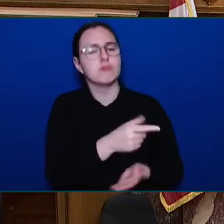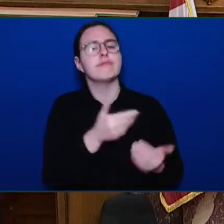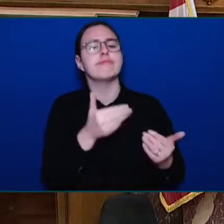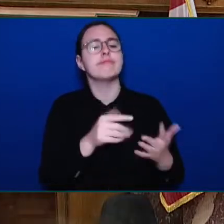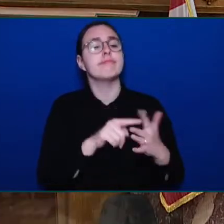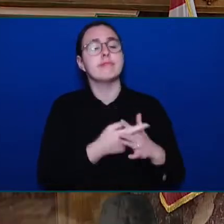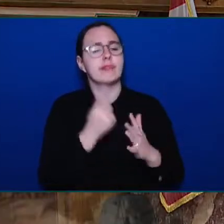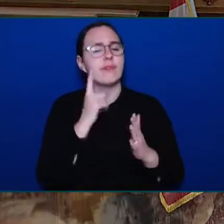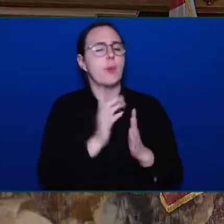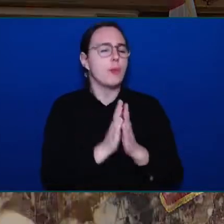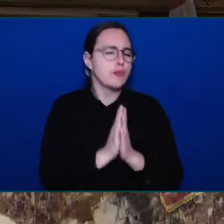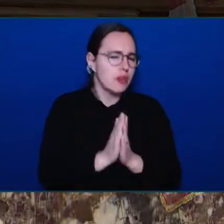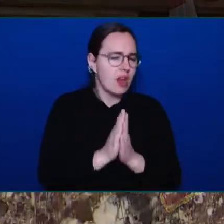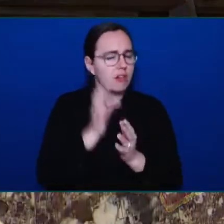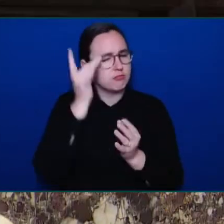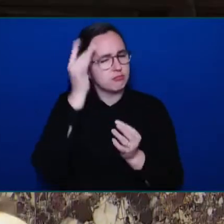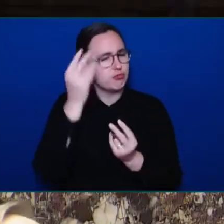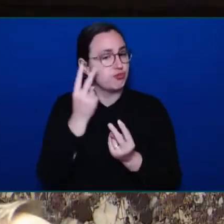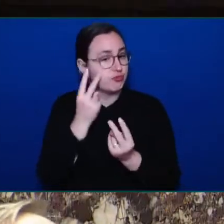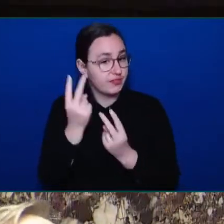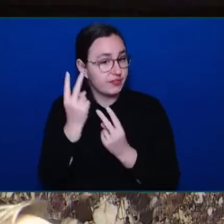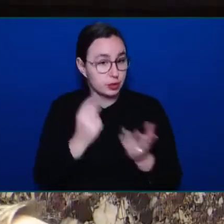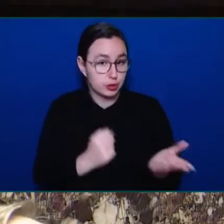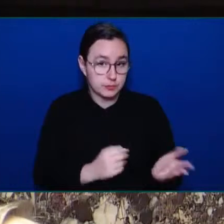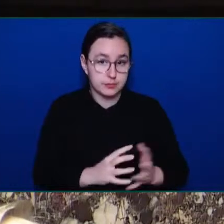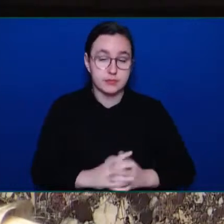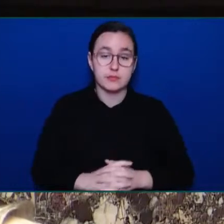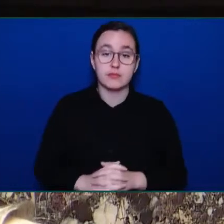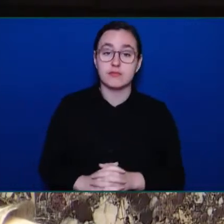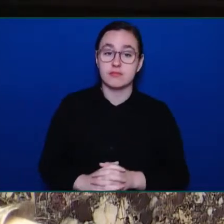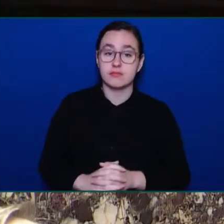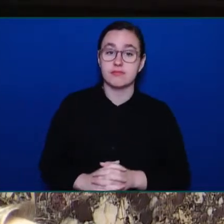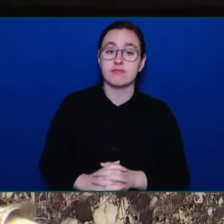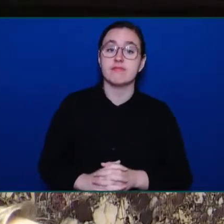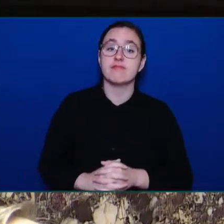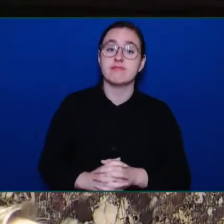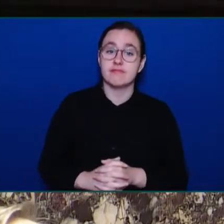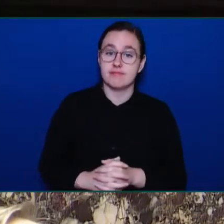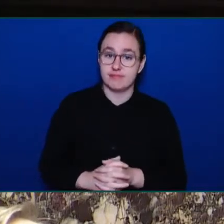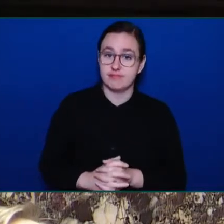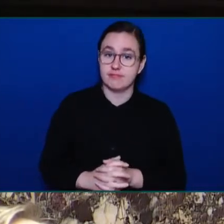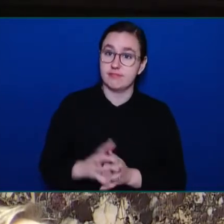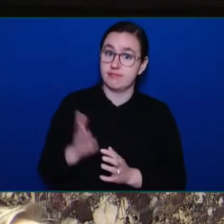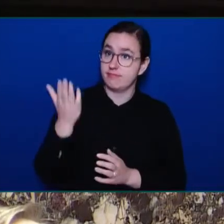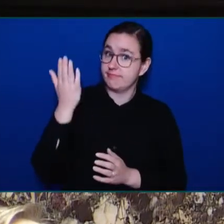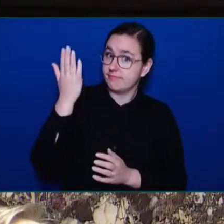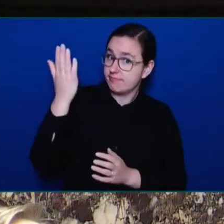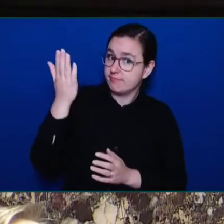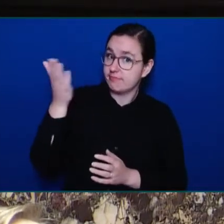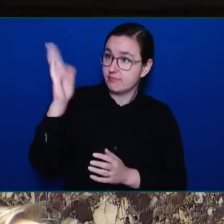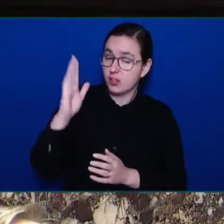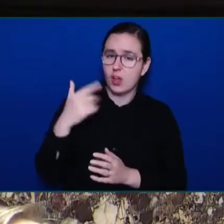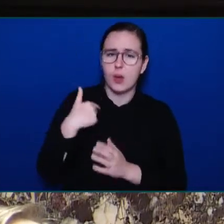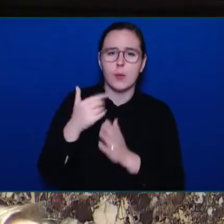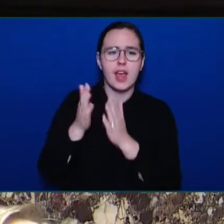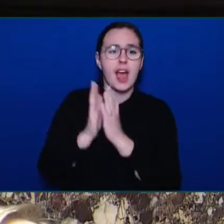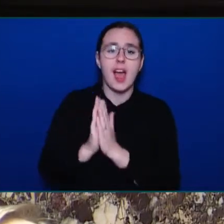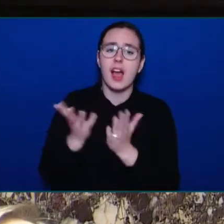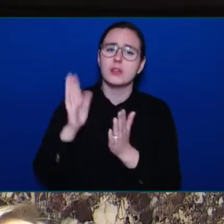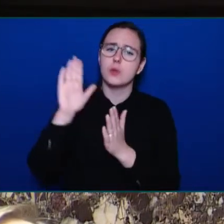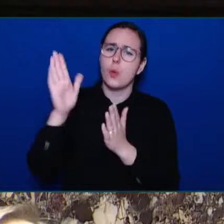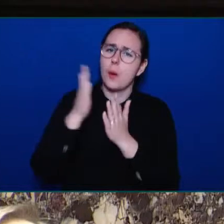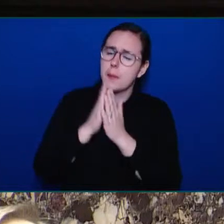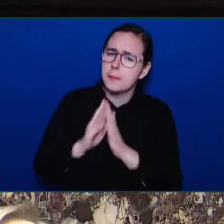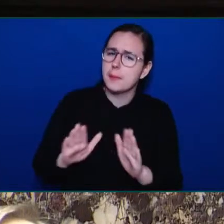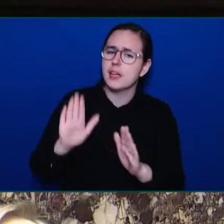Heavenly Father, as the events of the day unfold, we seek your guidance and your peace. We know that you are with us, and we ask you that